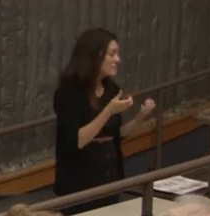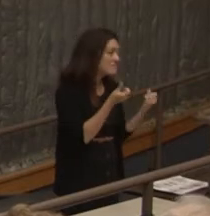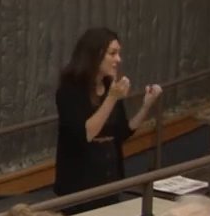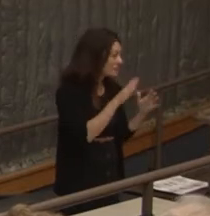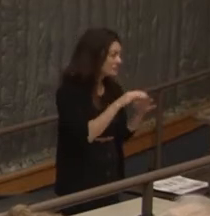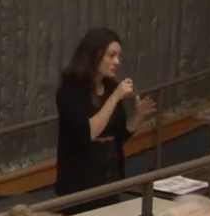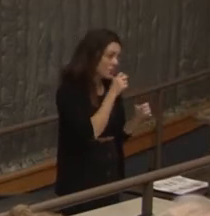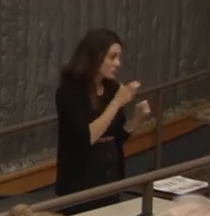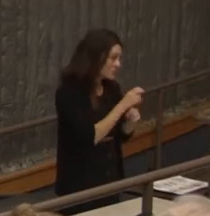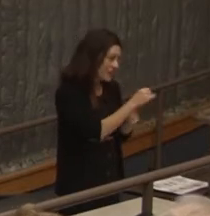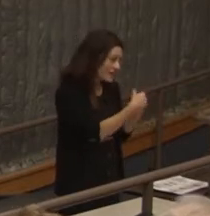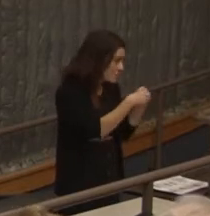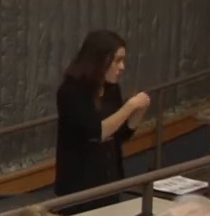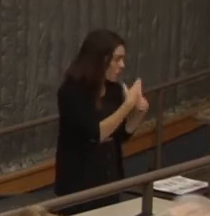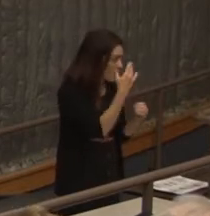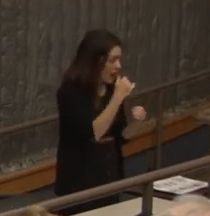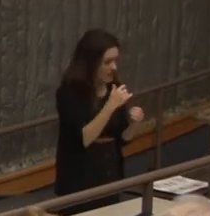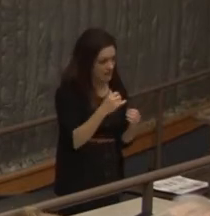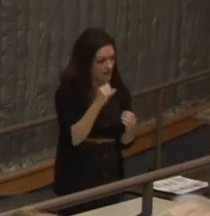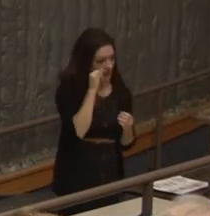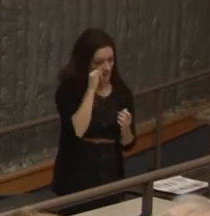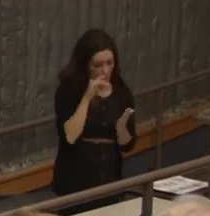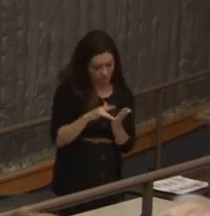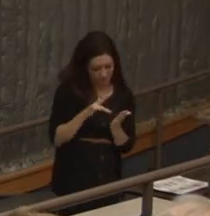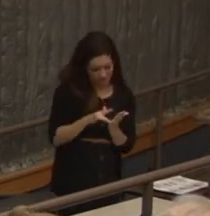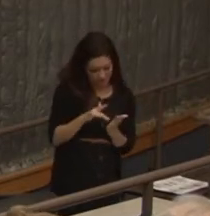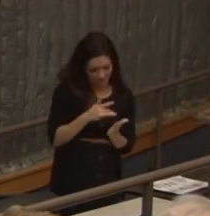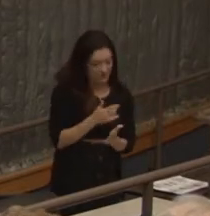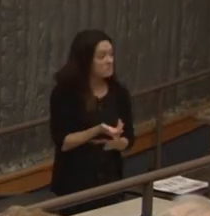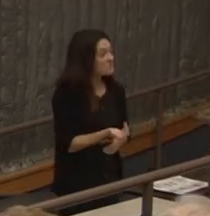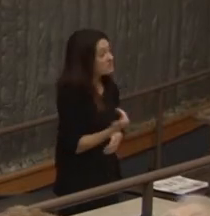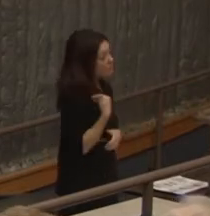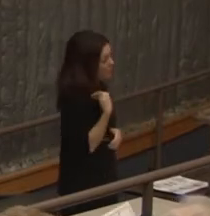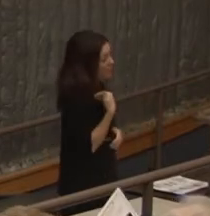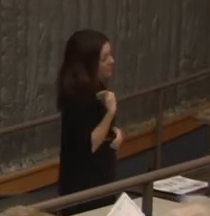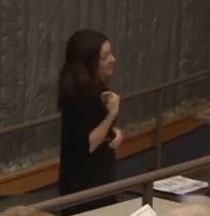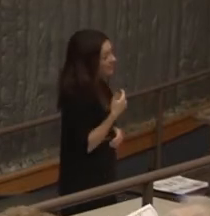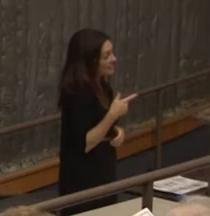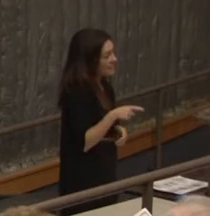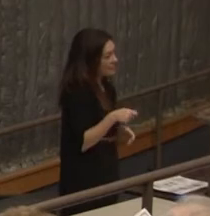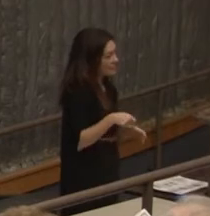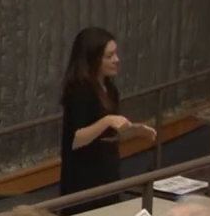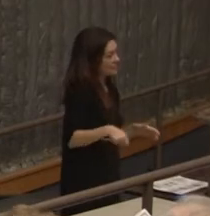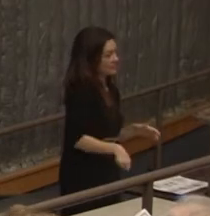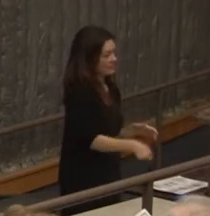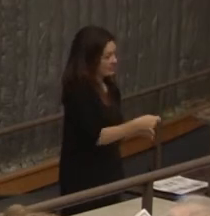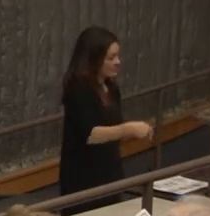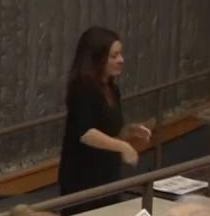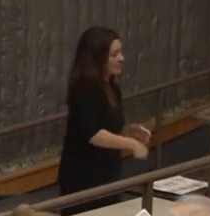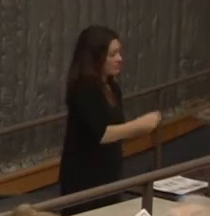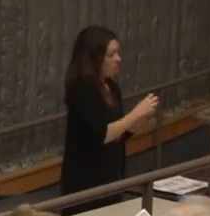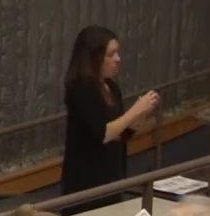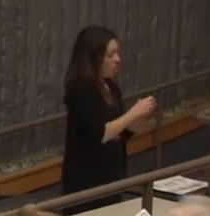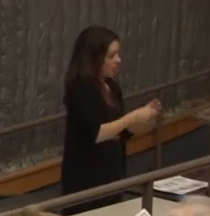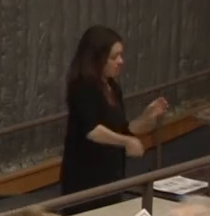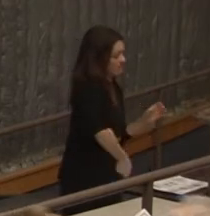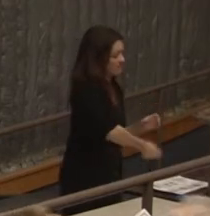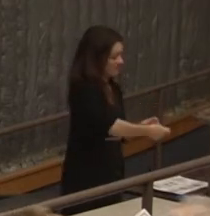they used to take a stick and they used to push hoops down the street to keep them rolling without falling